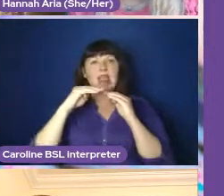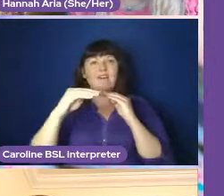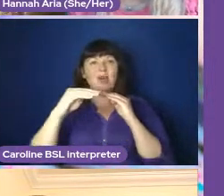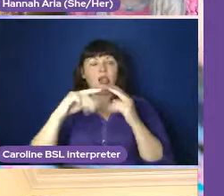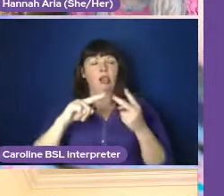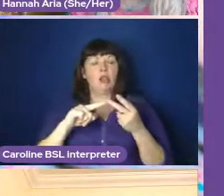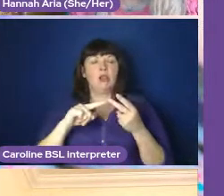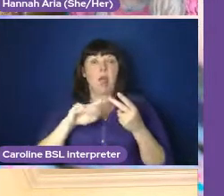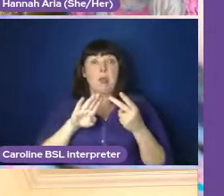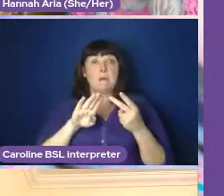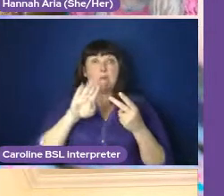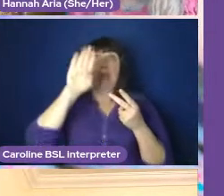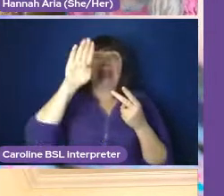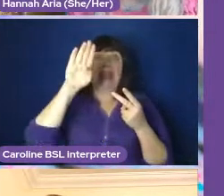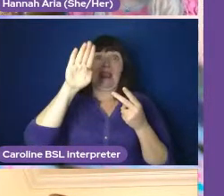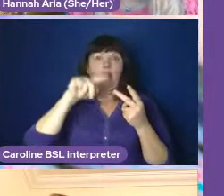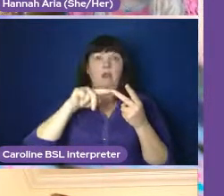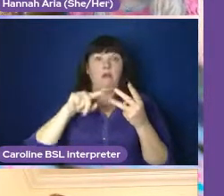and my